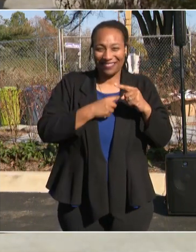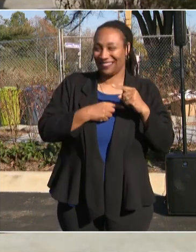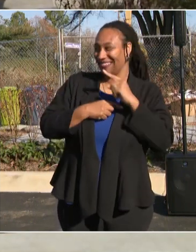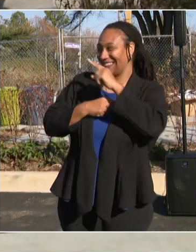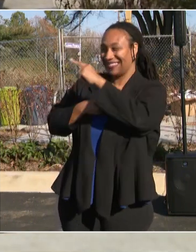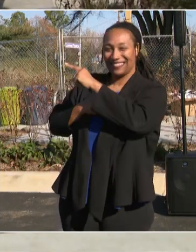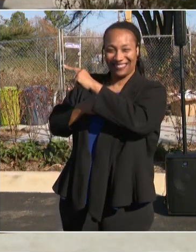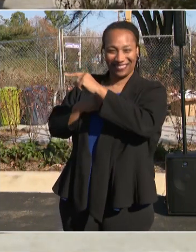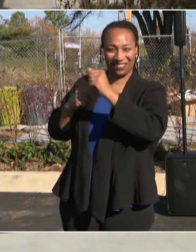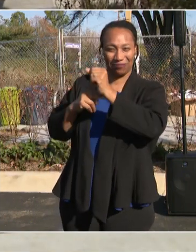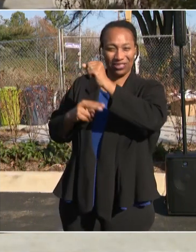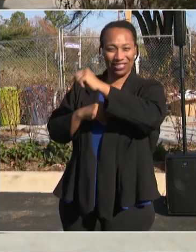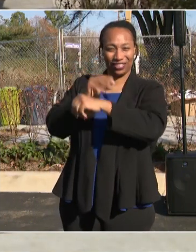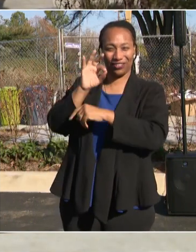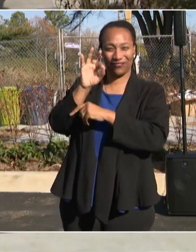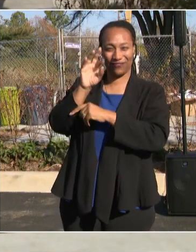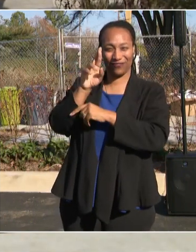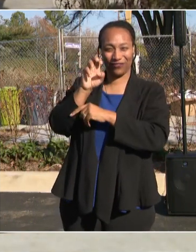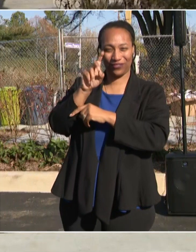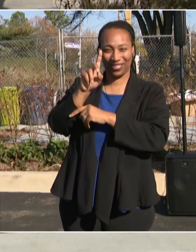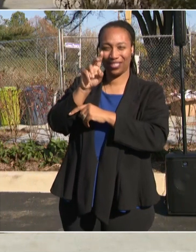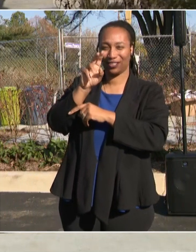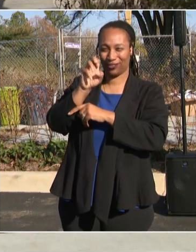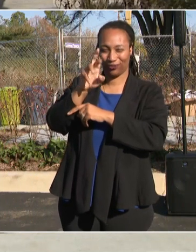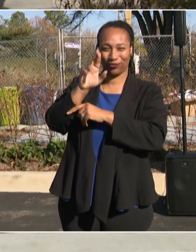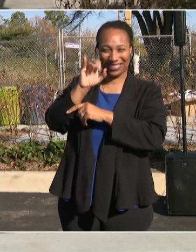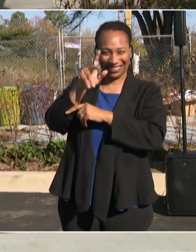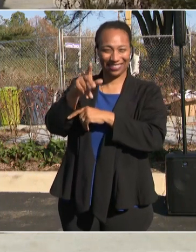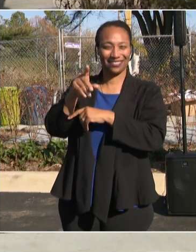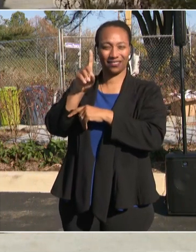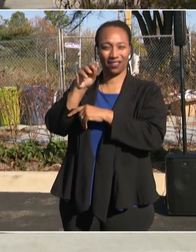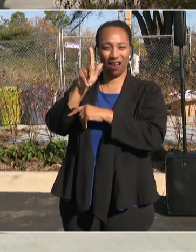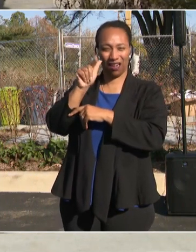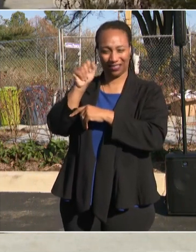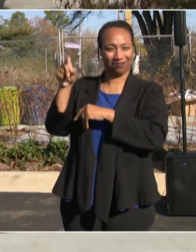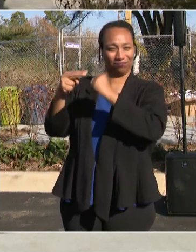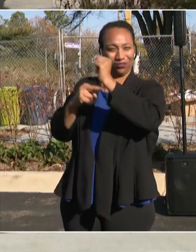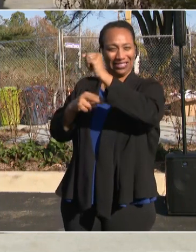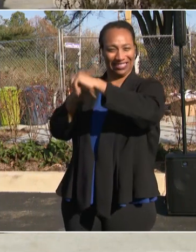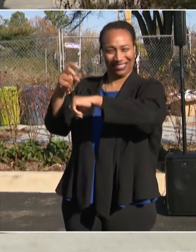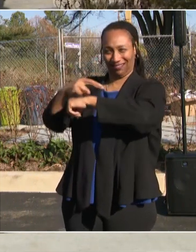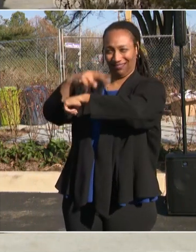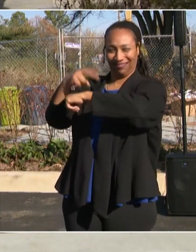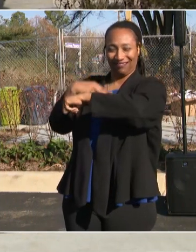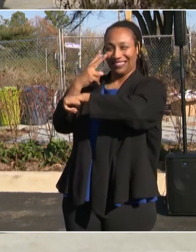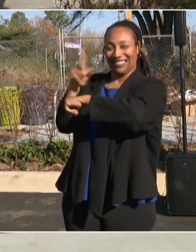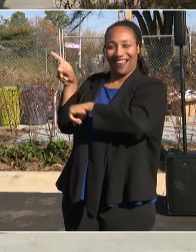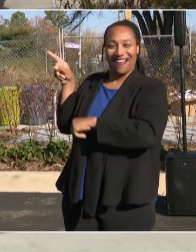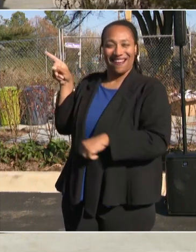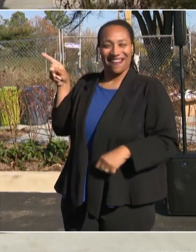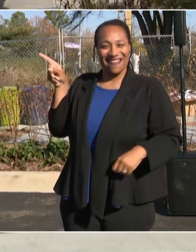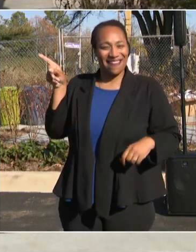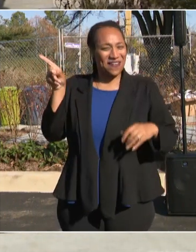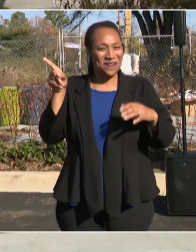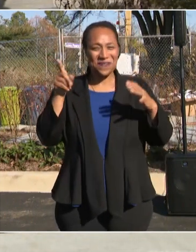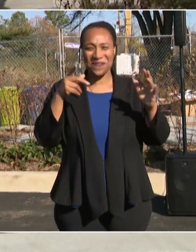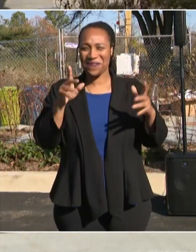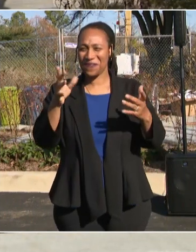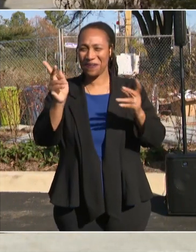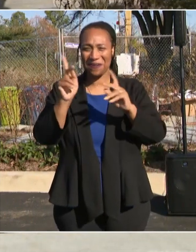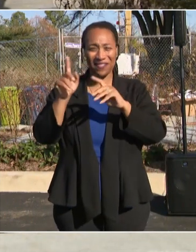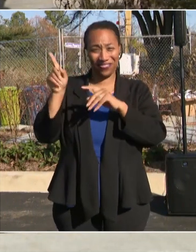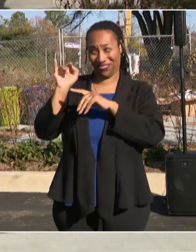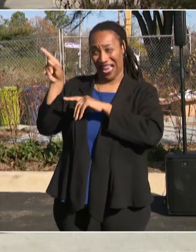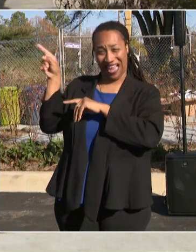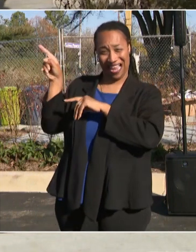I frequently talk about it. It's the largest infrastructure project in DC history. And I'm proud that